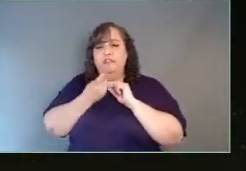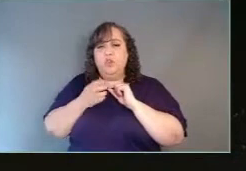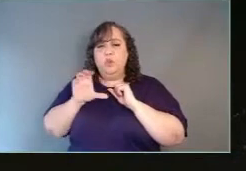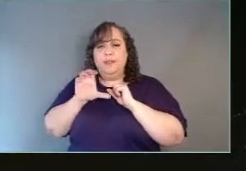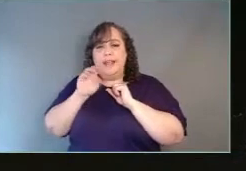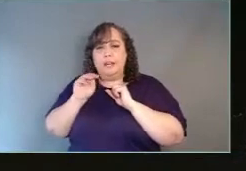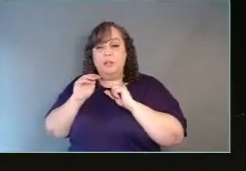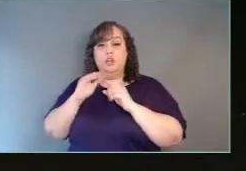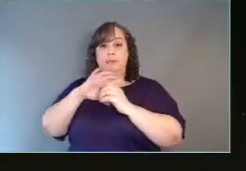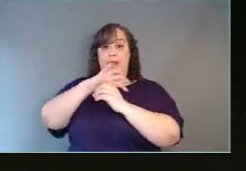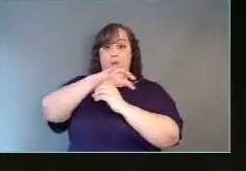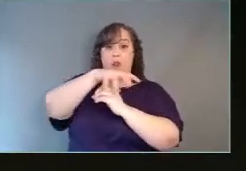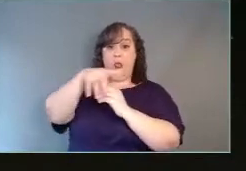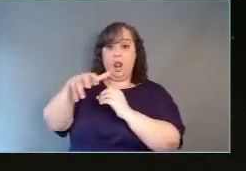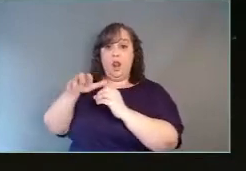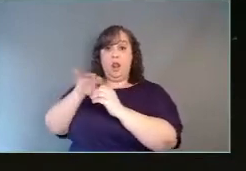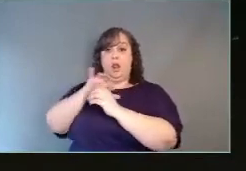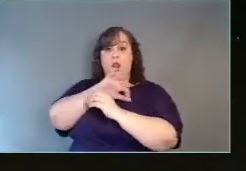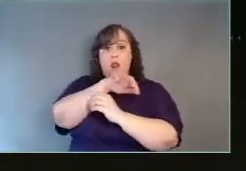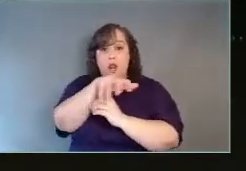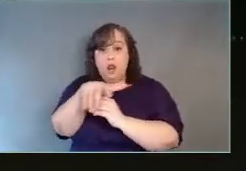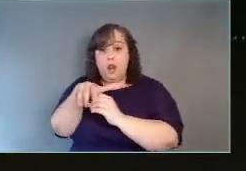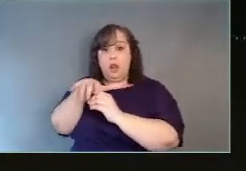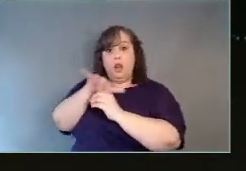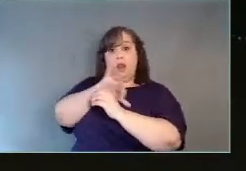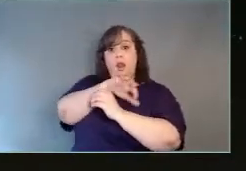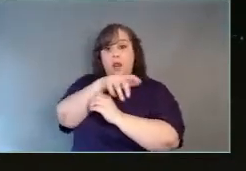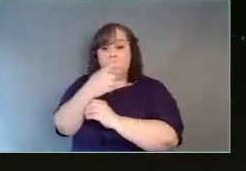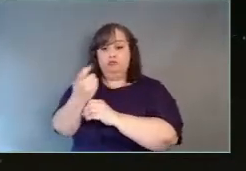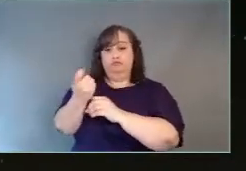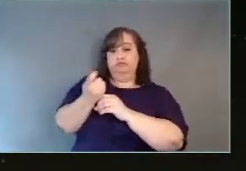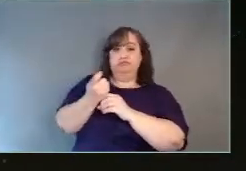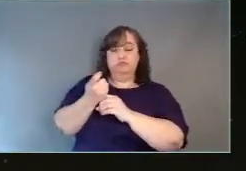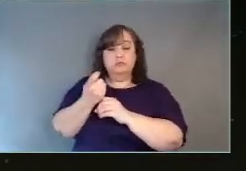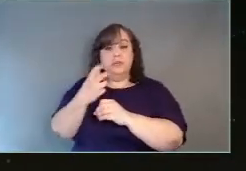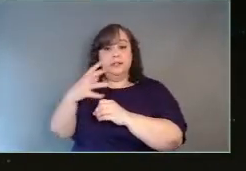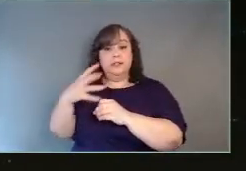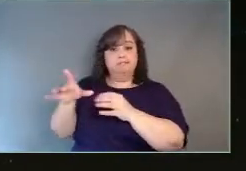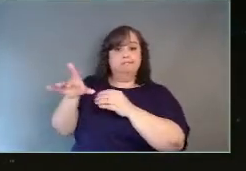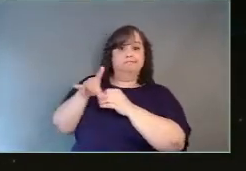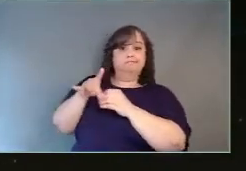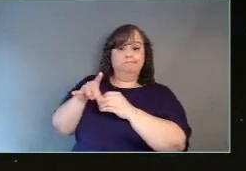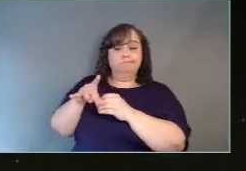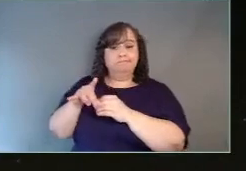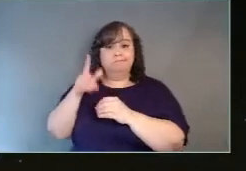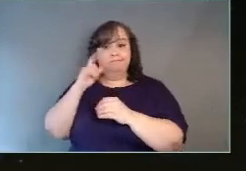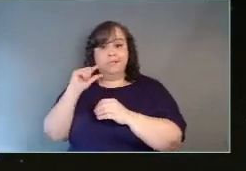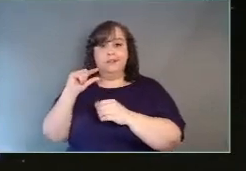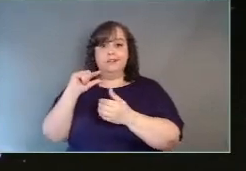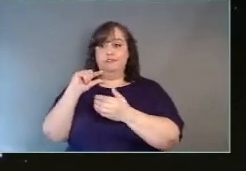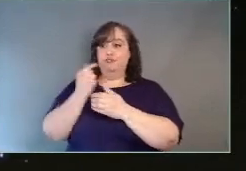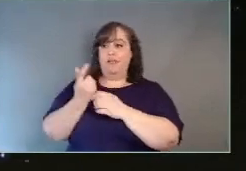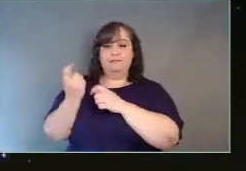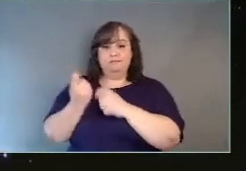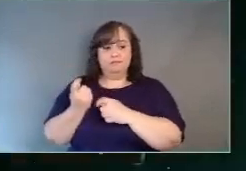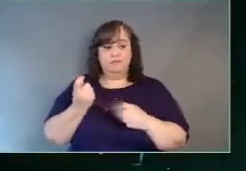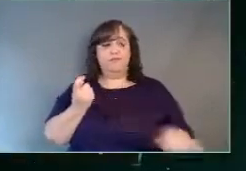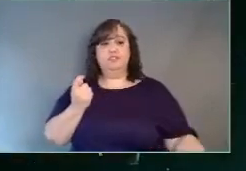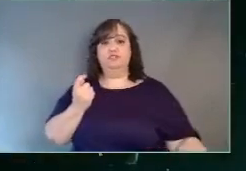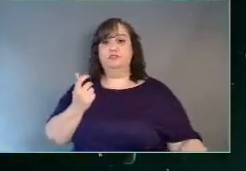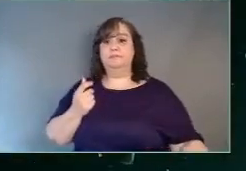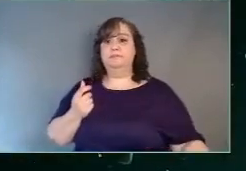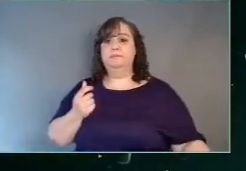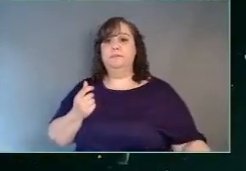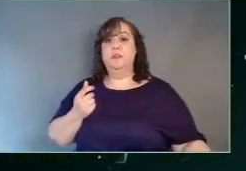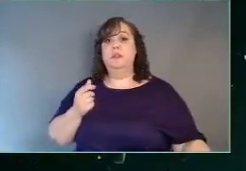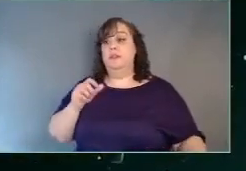weak gravitational field. It's a great question. Steve Johnson on YouTube asks, will we potentially be able